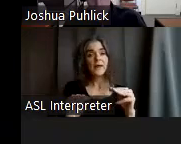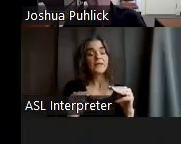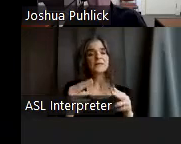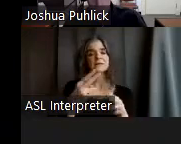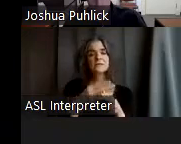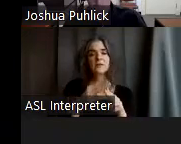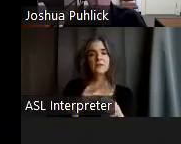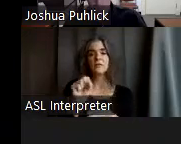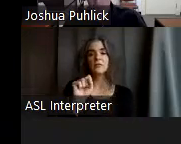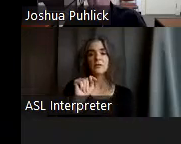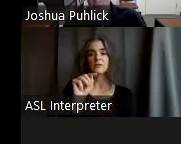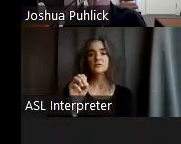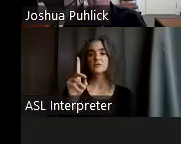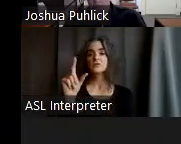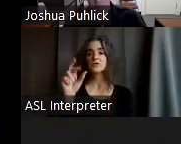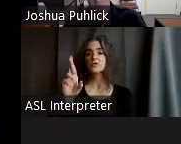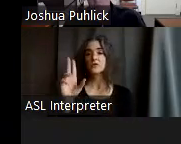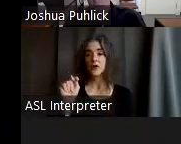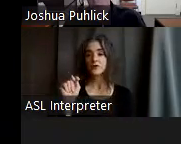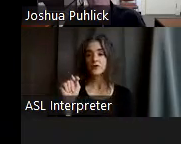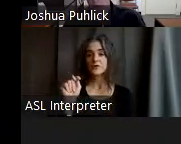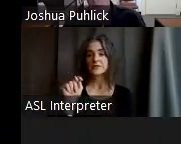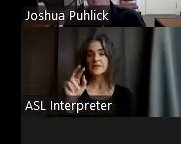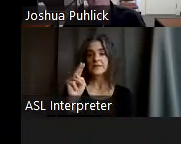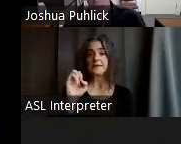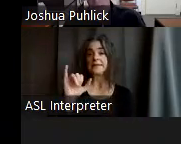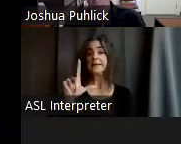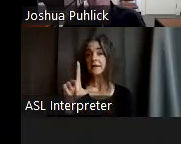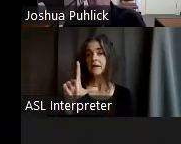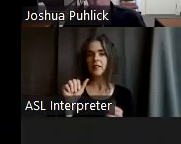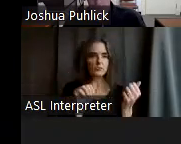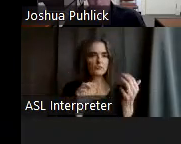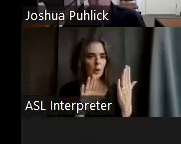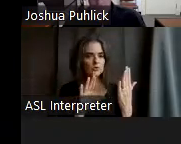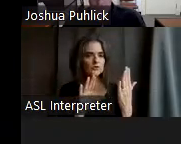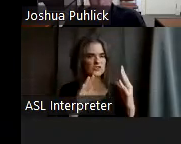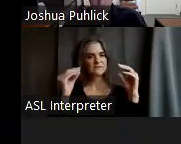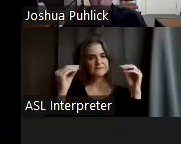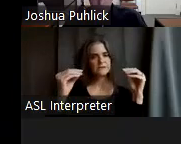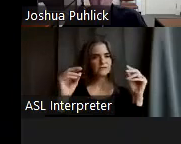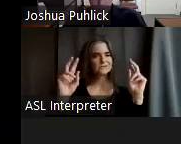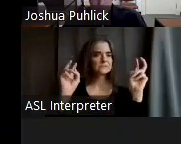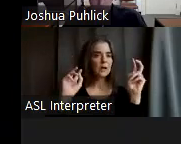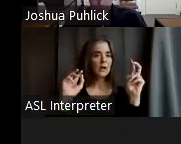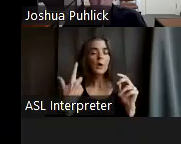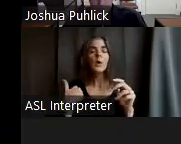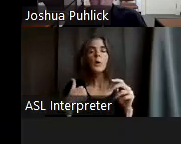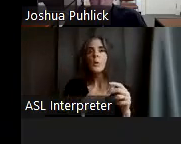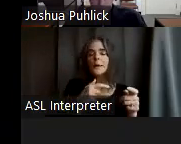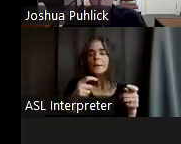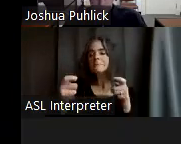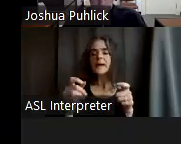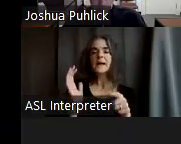approach. And there's a lot to that, but the main point is that we manage our